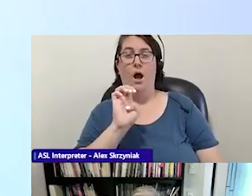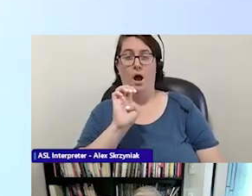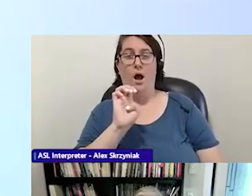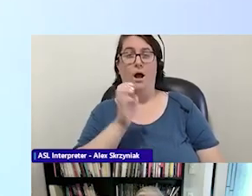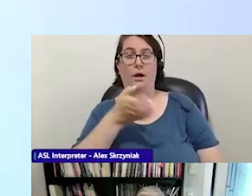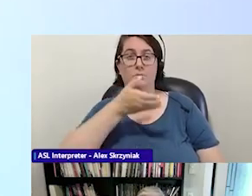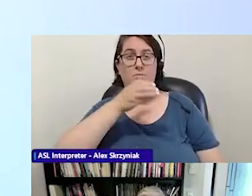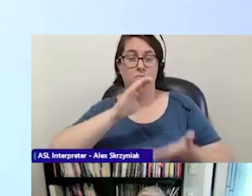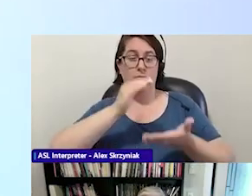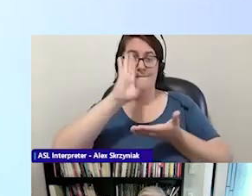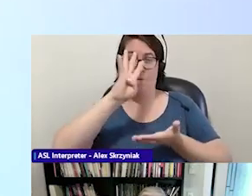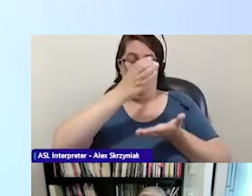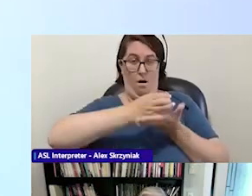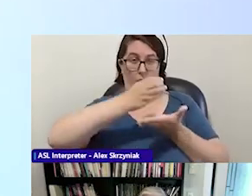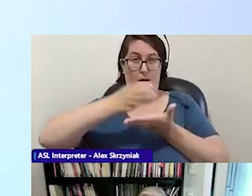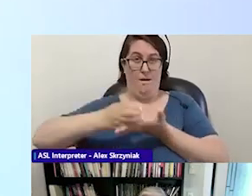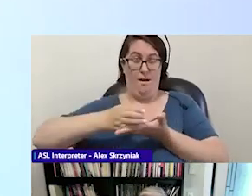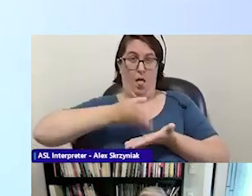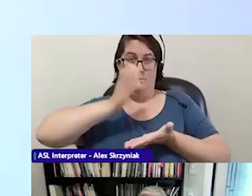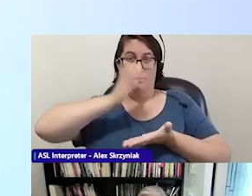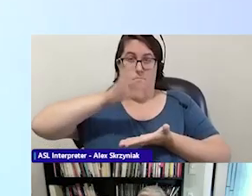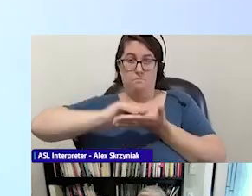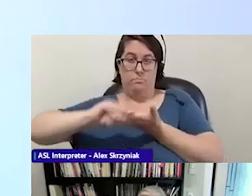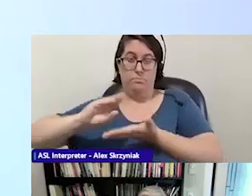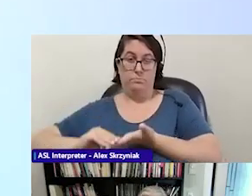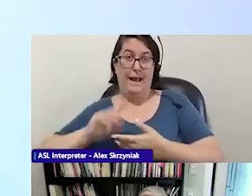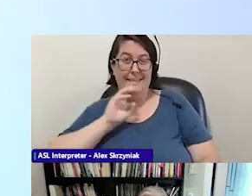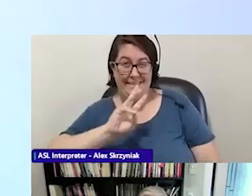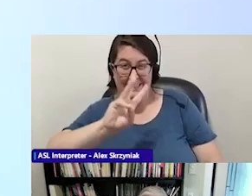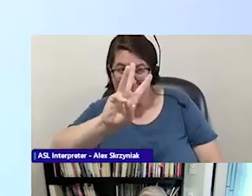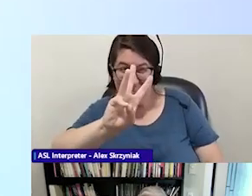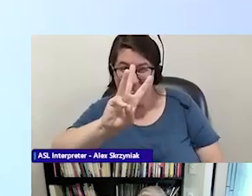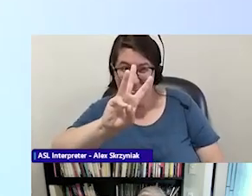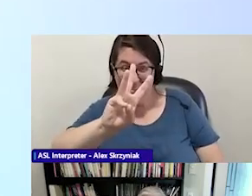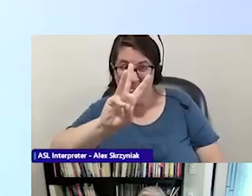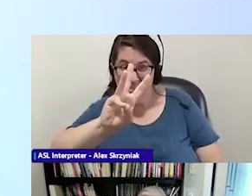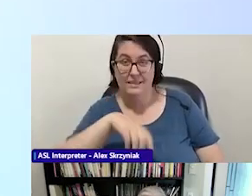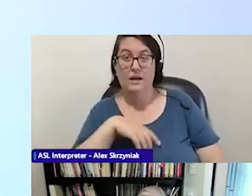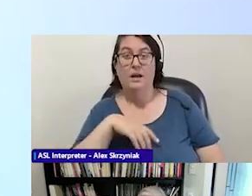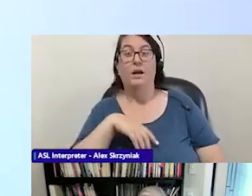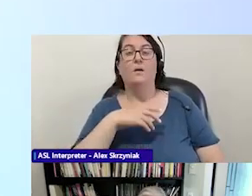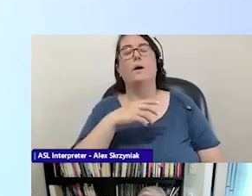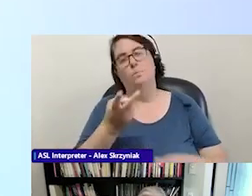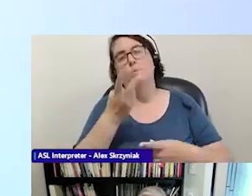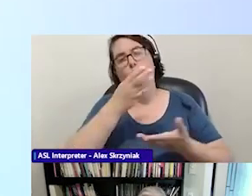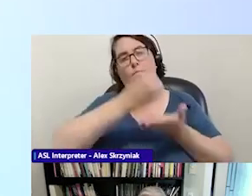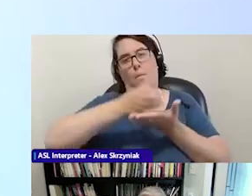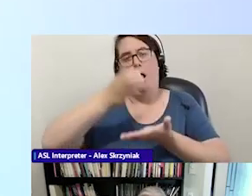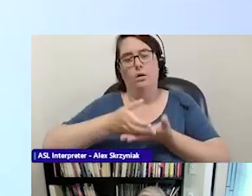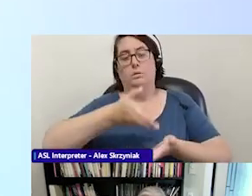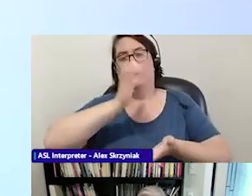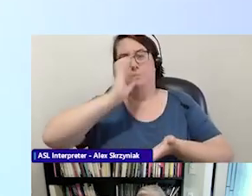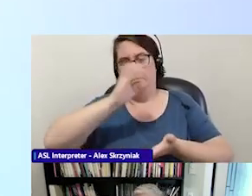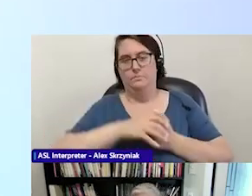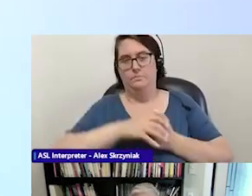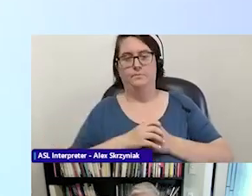next to her house. And at the age of 6, she swallowed 2 of the bottles. Of course, all it